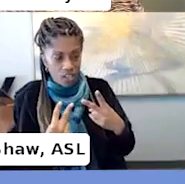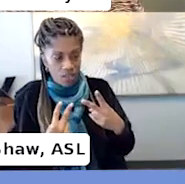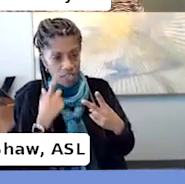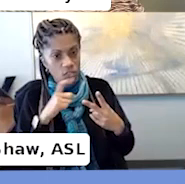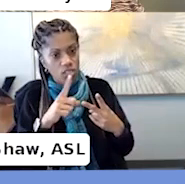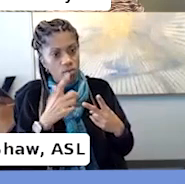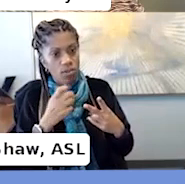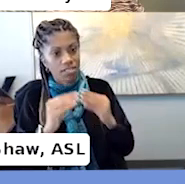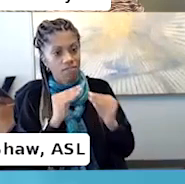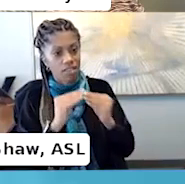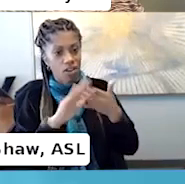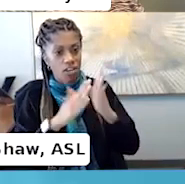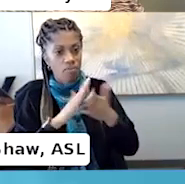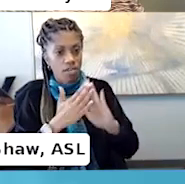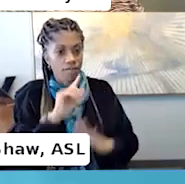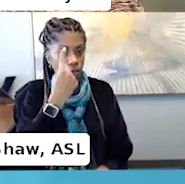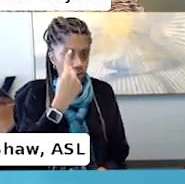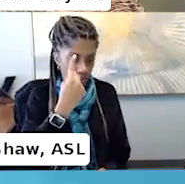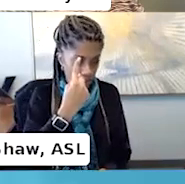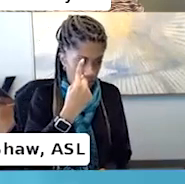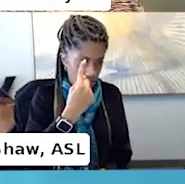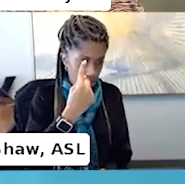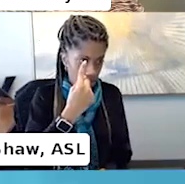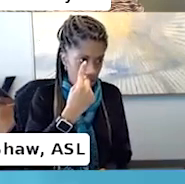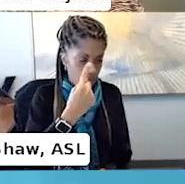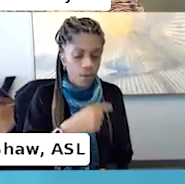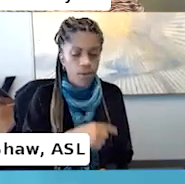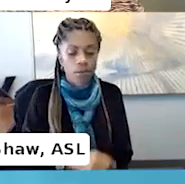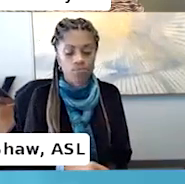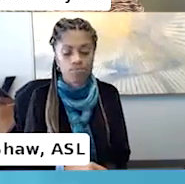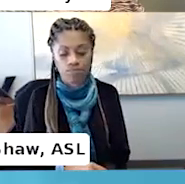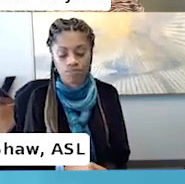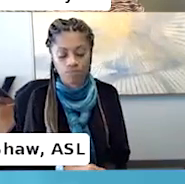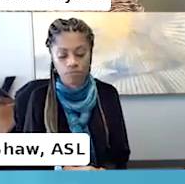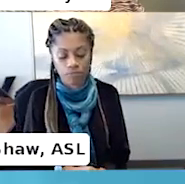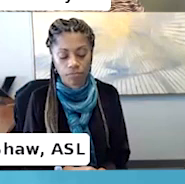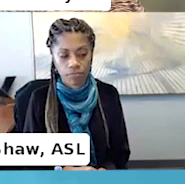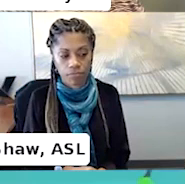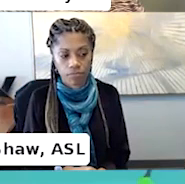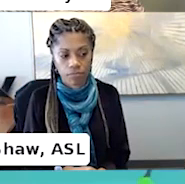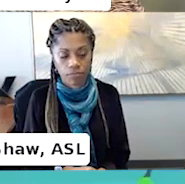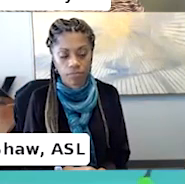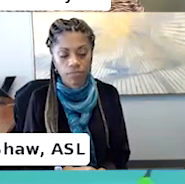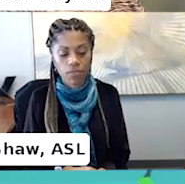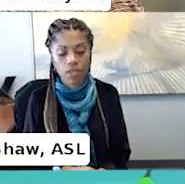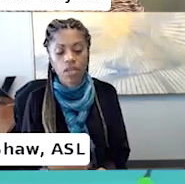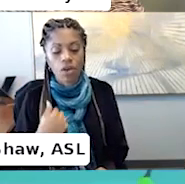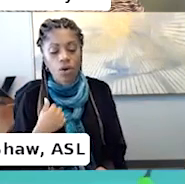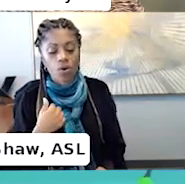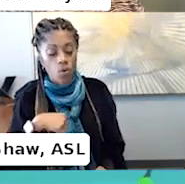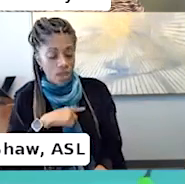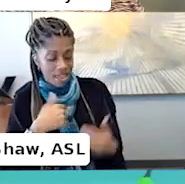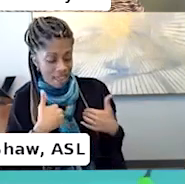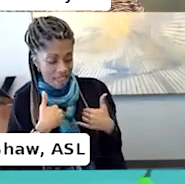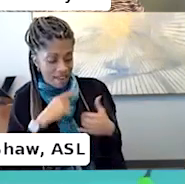And there is such a blessing in the commitment that you and I have for each other. And